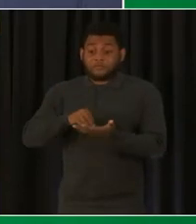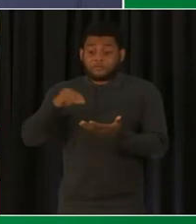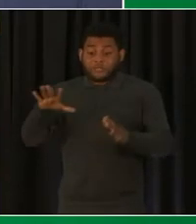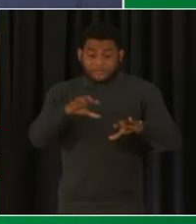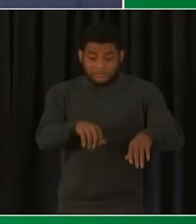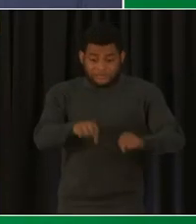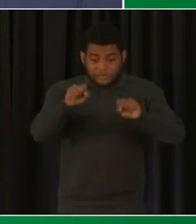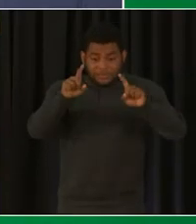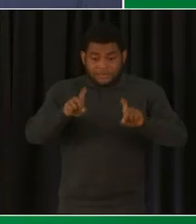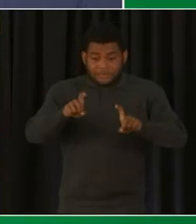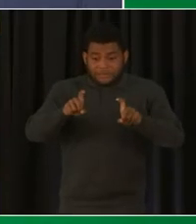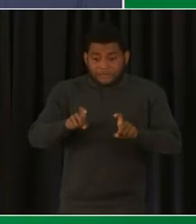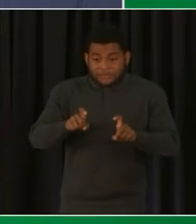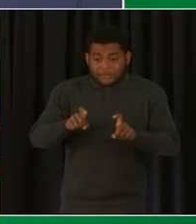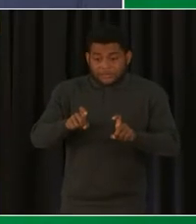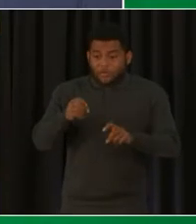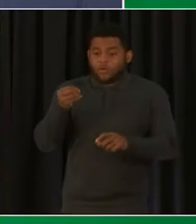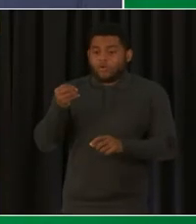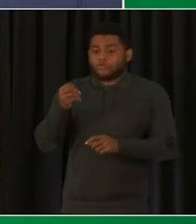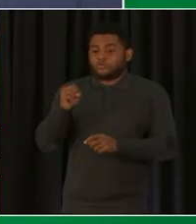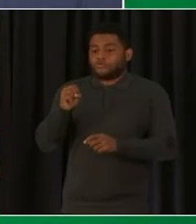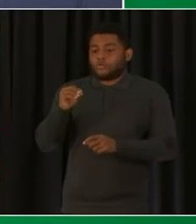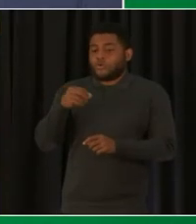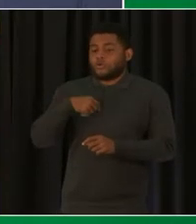go to an outside testing site?